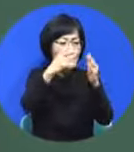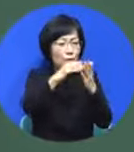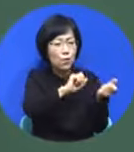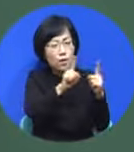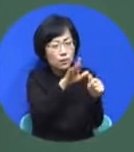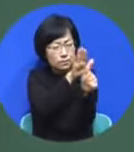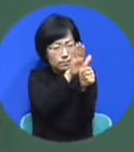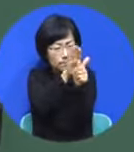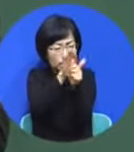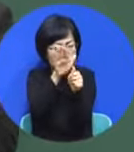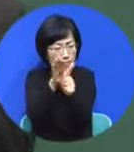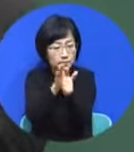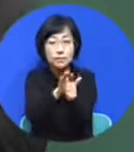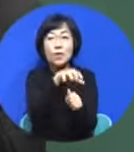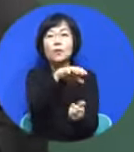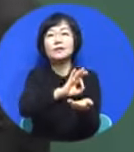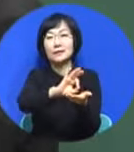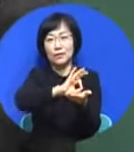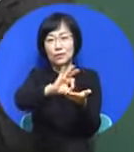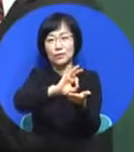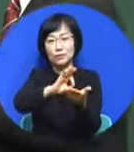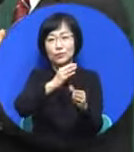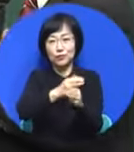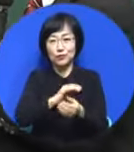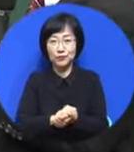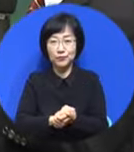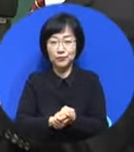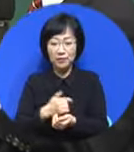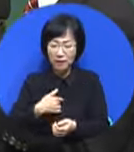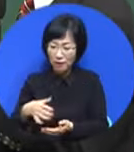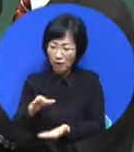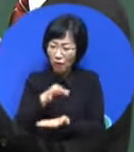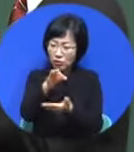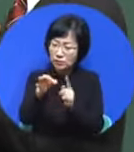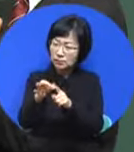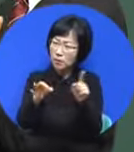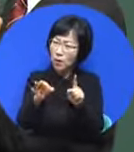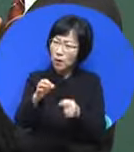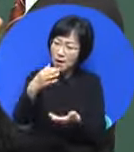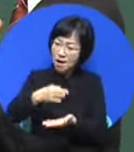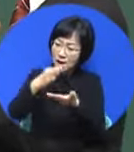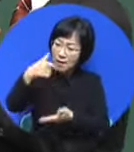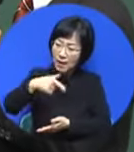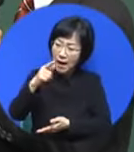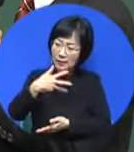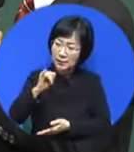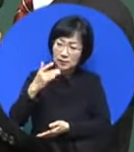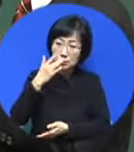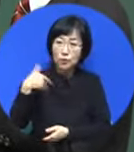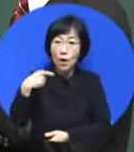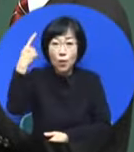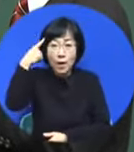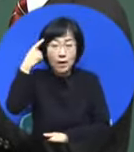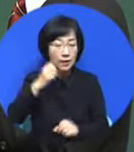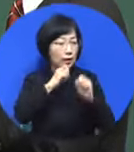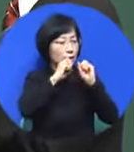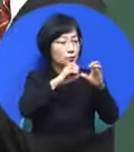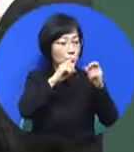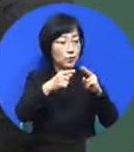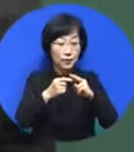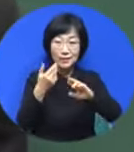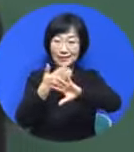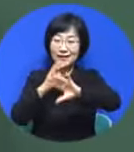Your offering is being used by God to save the churches of the world. But people don't even know the value of that. It's because they don't understand evangelism and